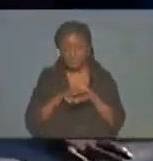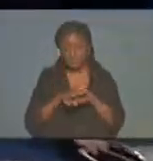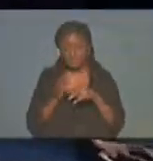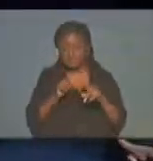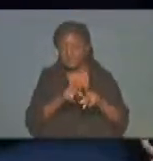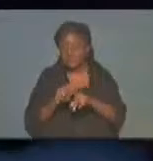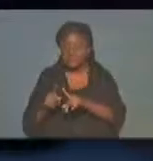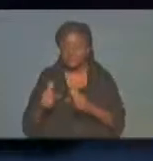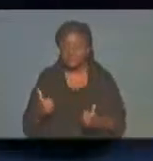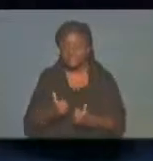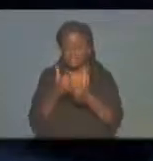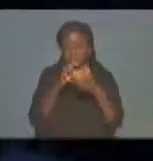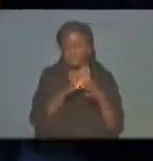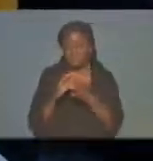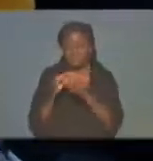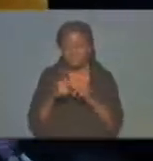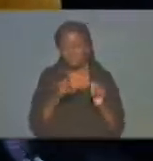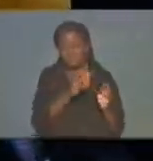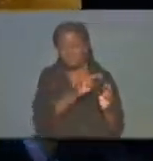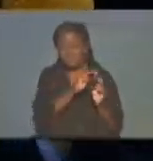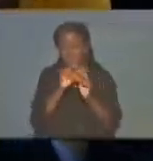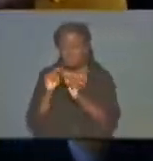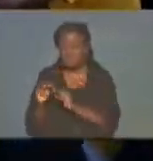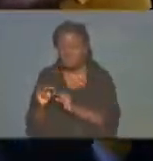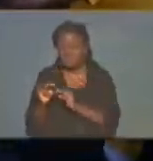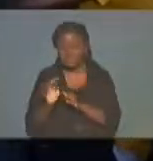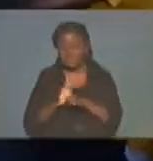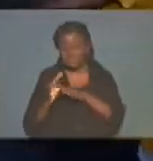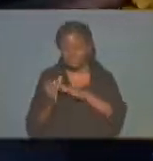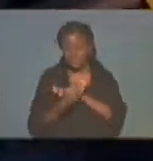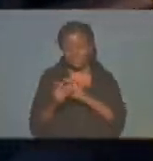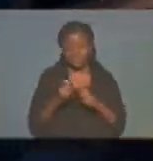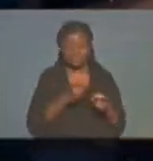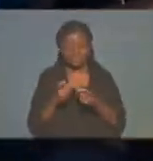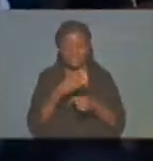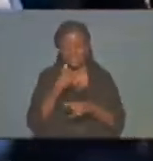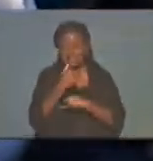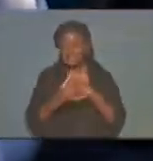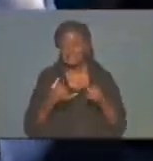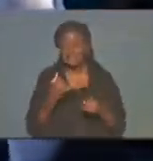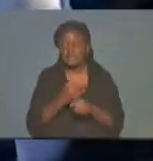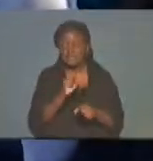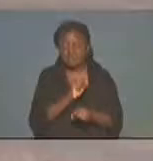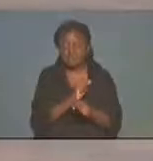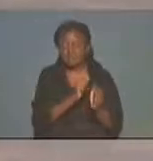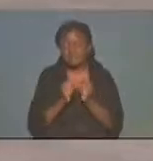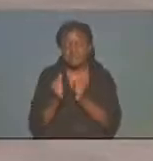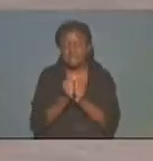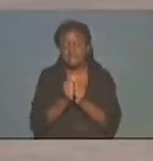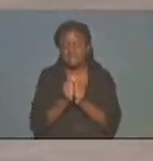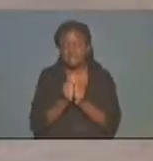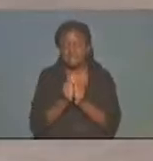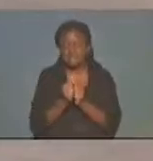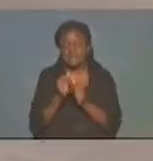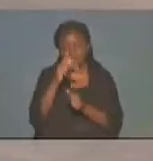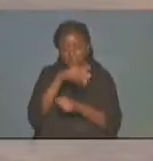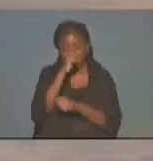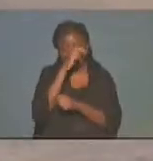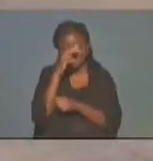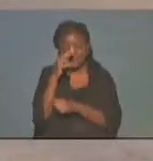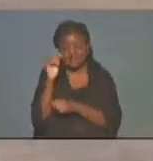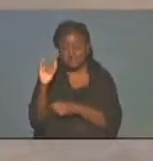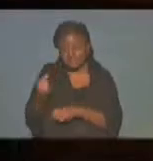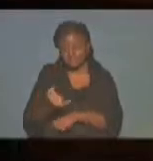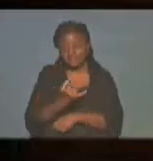migration, border control, as well as international cooperation. The Prime Minister invited the opposition to review the policy and share their